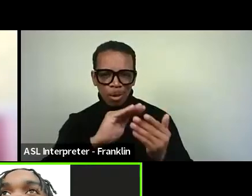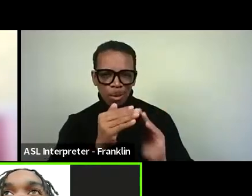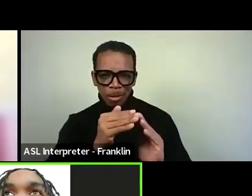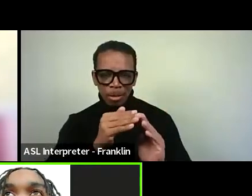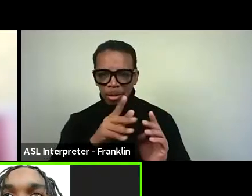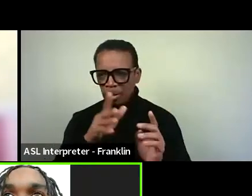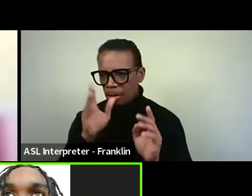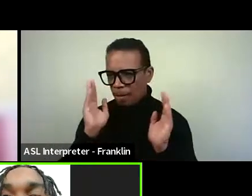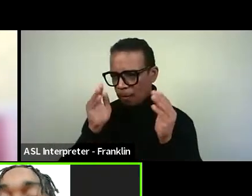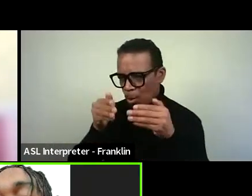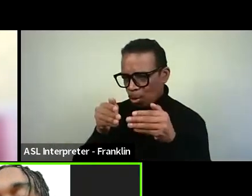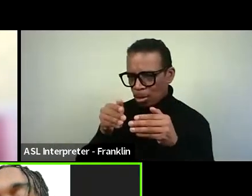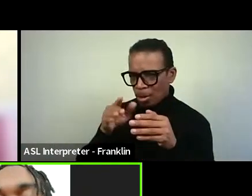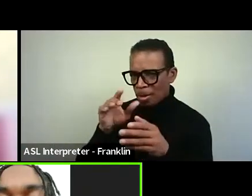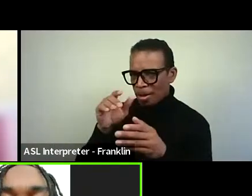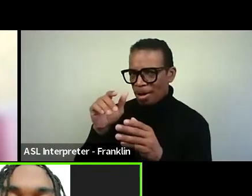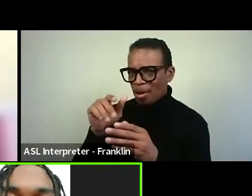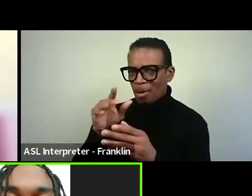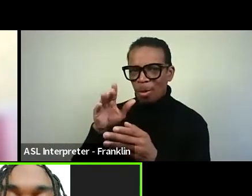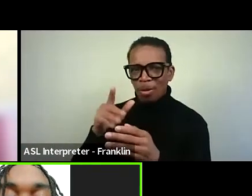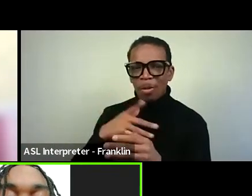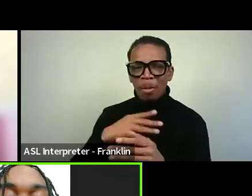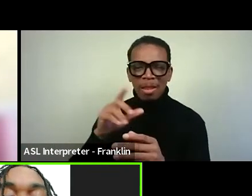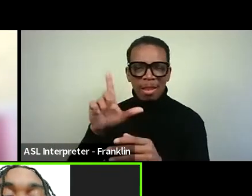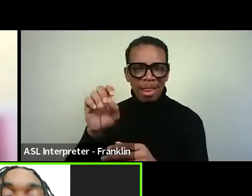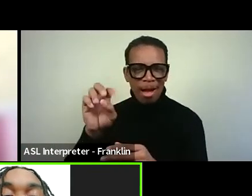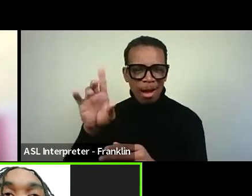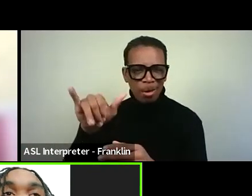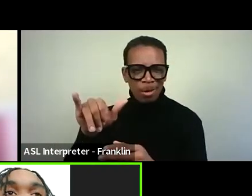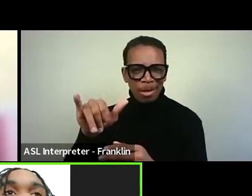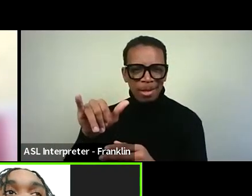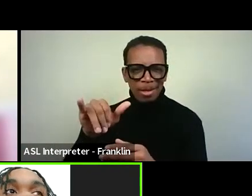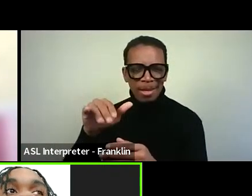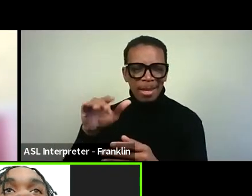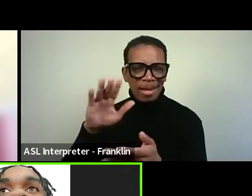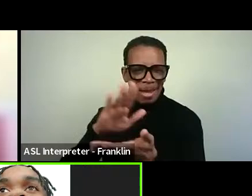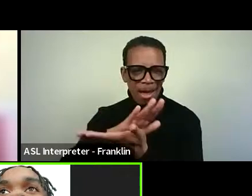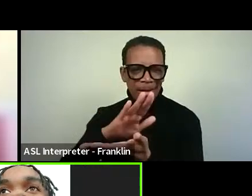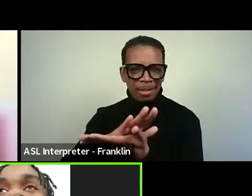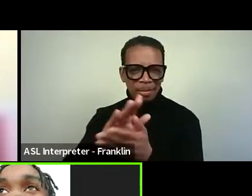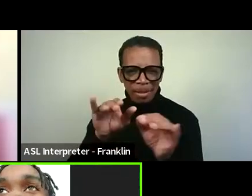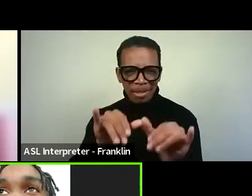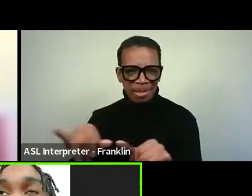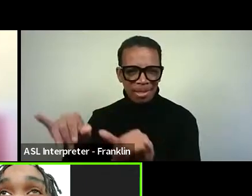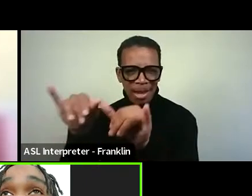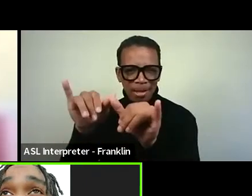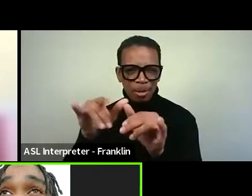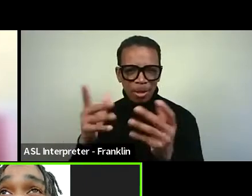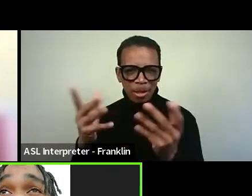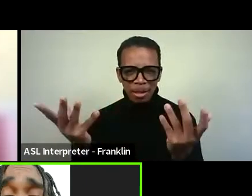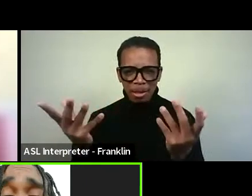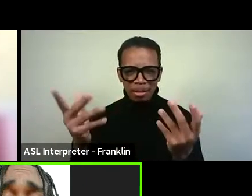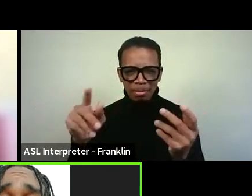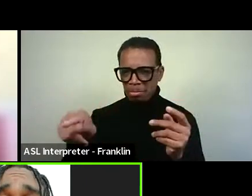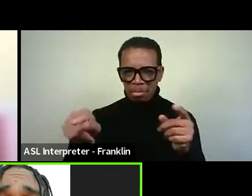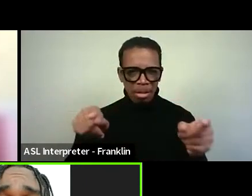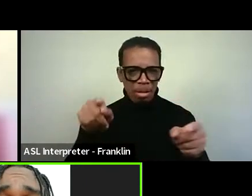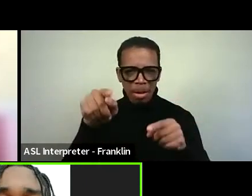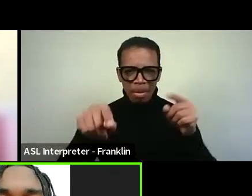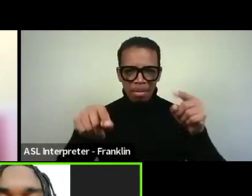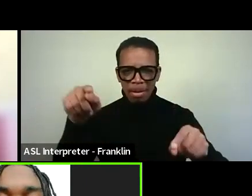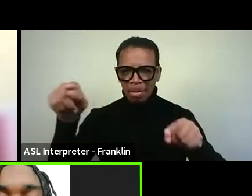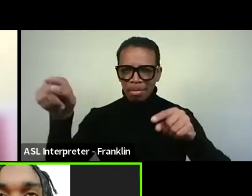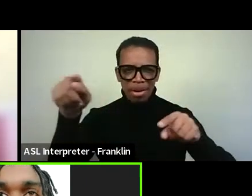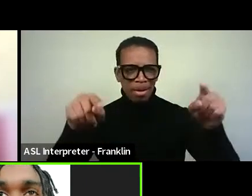on certain academic standards and lottery. So you get a mix of a lot of different people from different